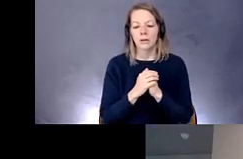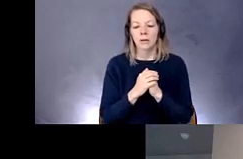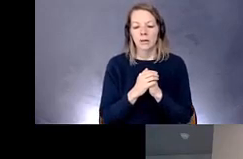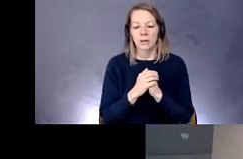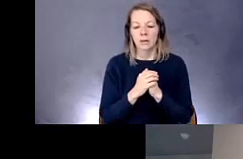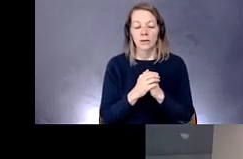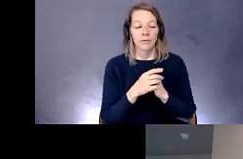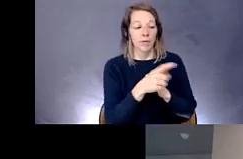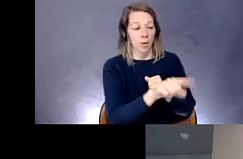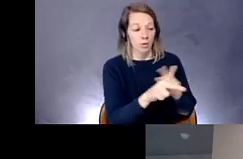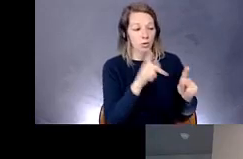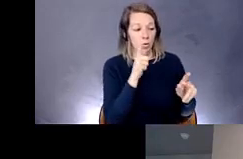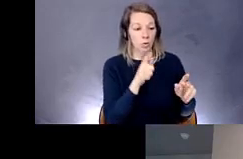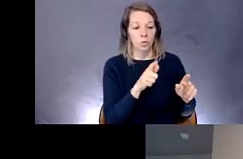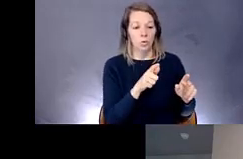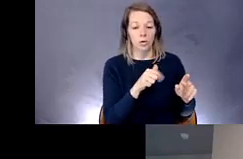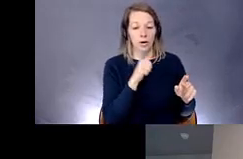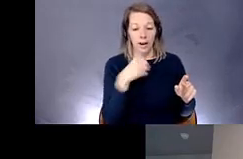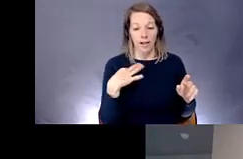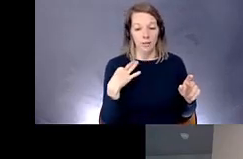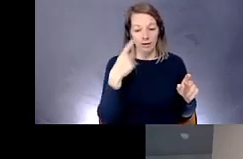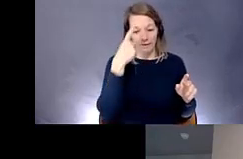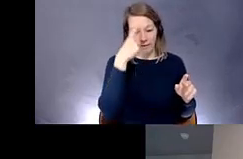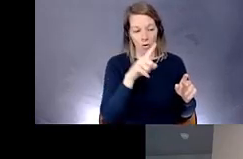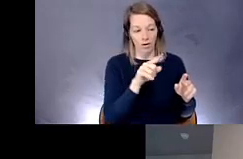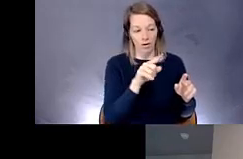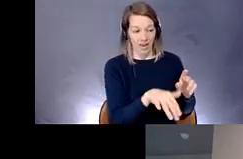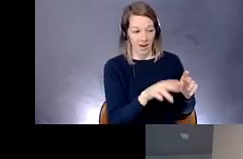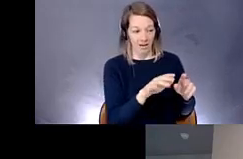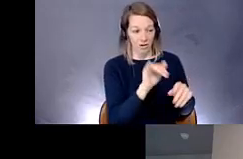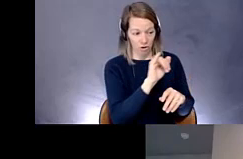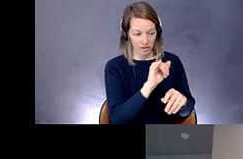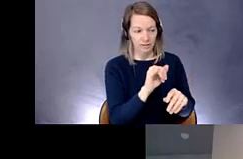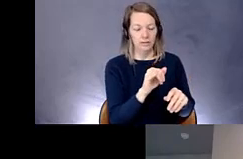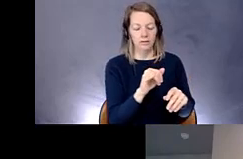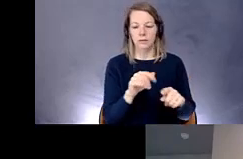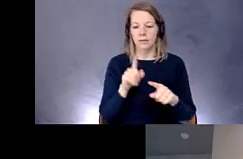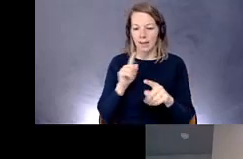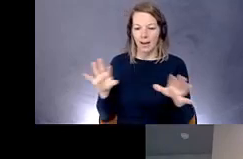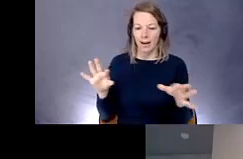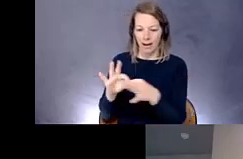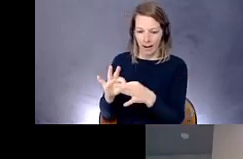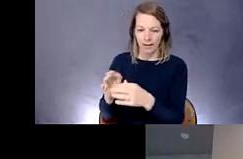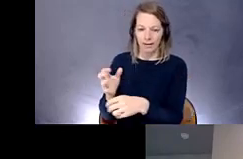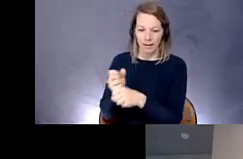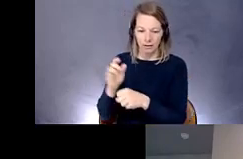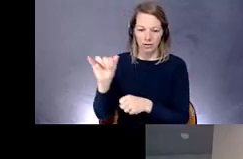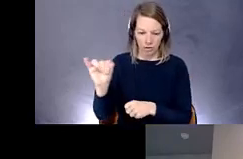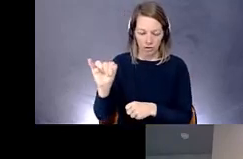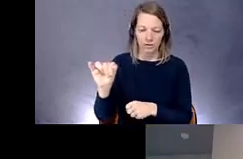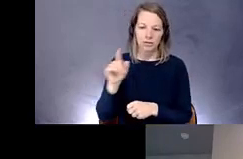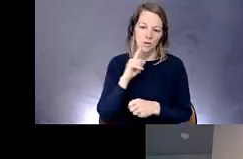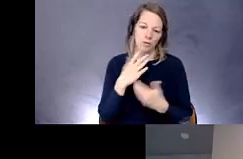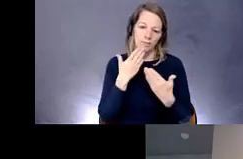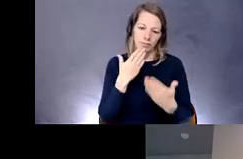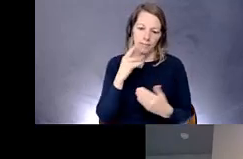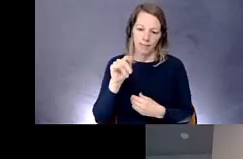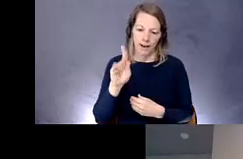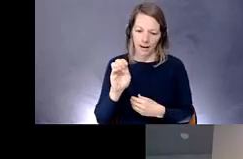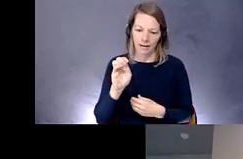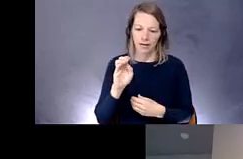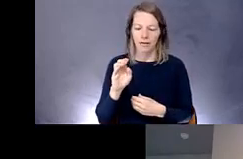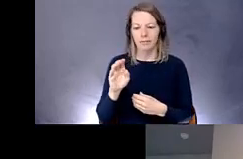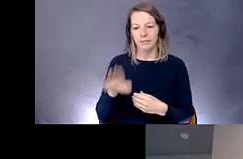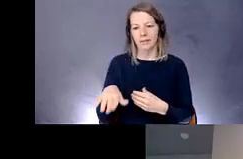coverage because they're no longer eligible for our safety net, they get connected. And I really appreciate, Mike, your leadership on things like the Colorado option, because